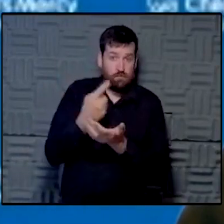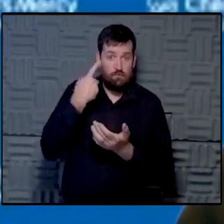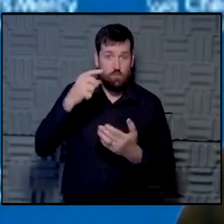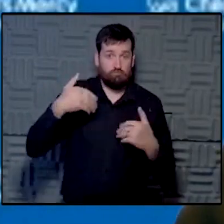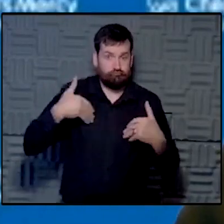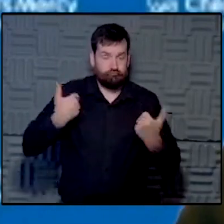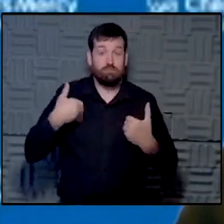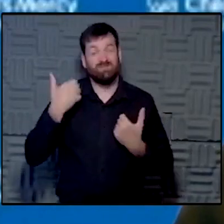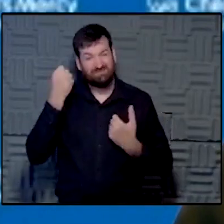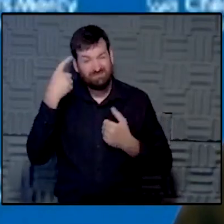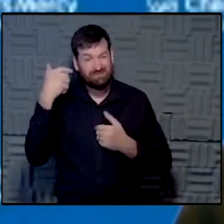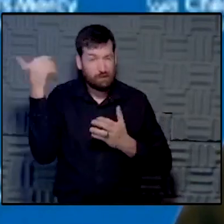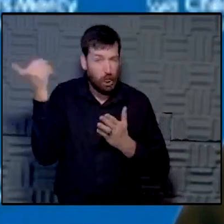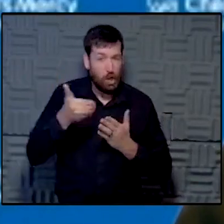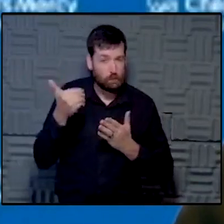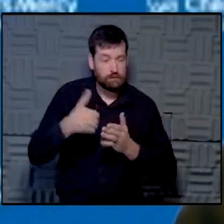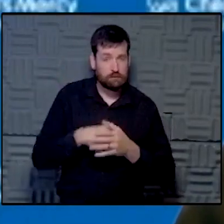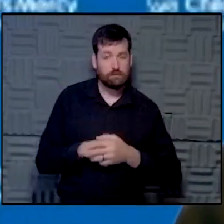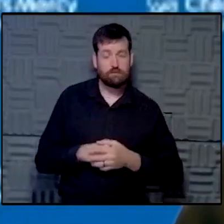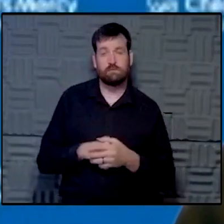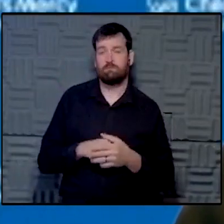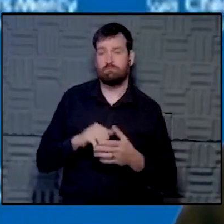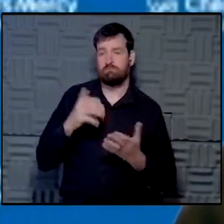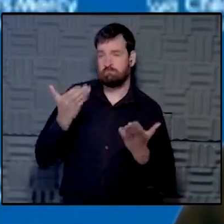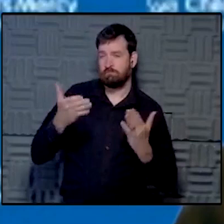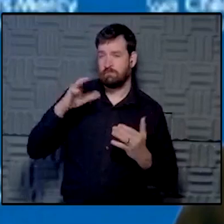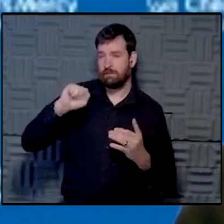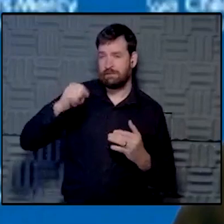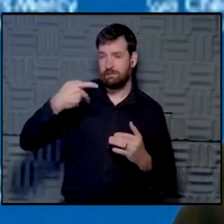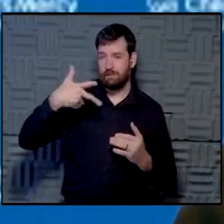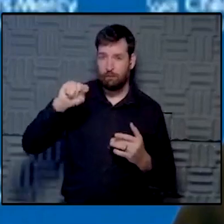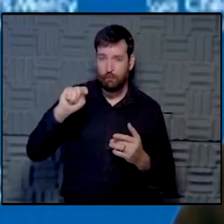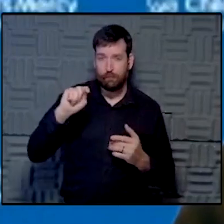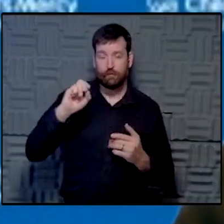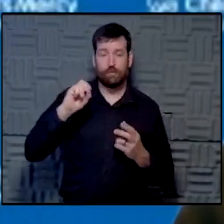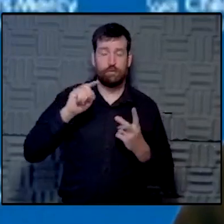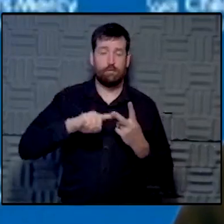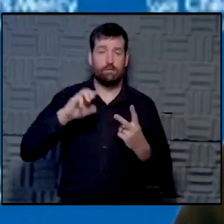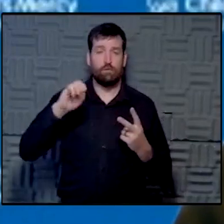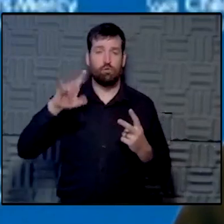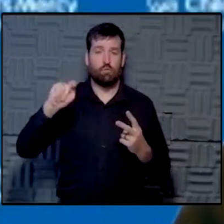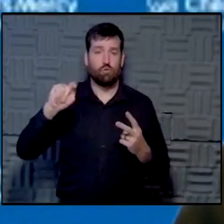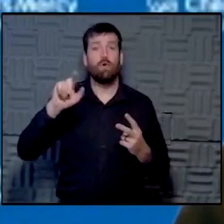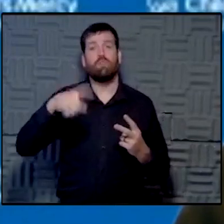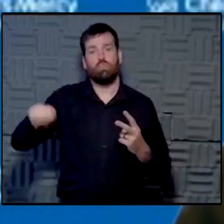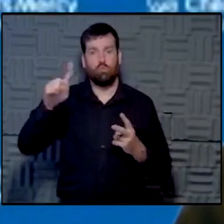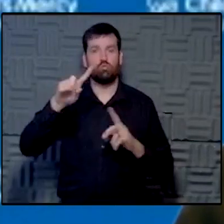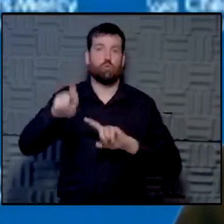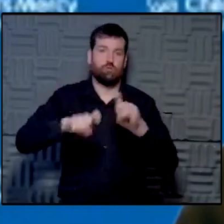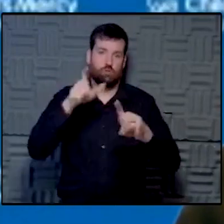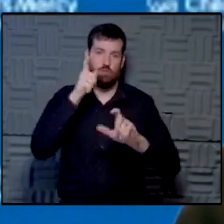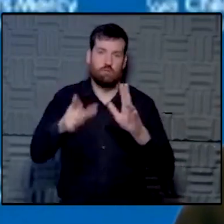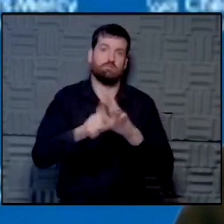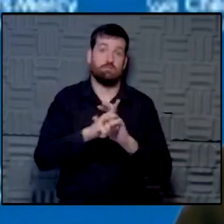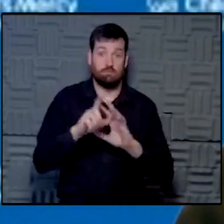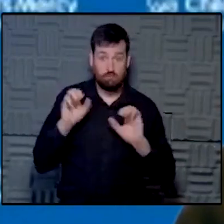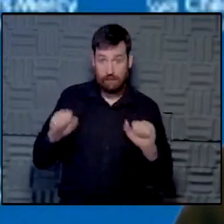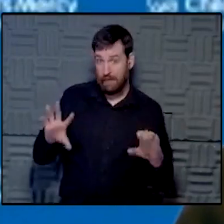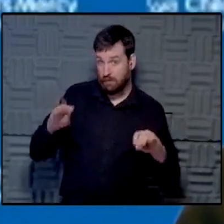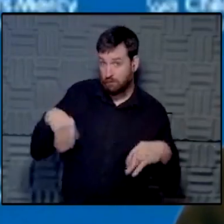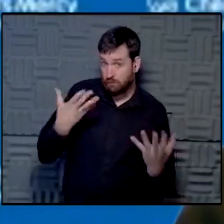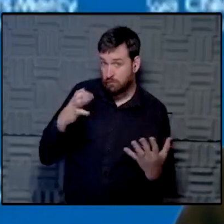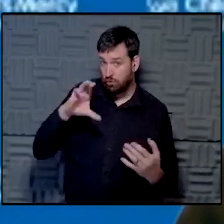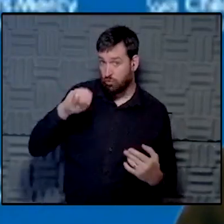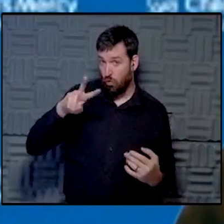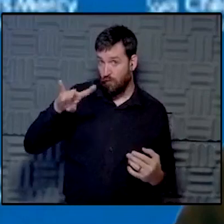we're very close, it's probably going to be September, October of this year. Those questions are going to come up. Are we going to allow to give COVID vaccine at the same